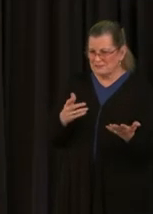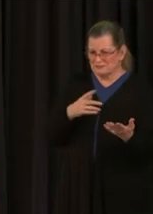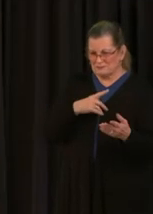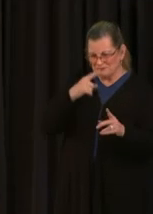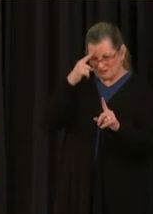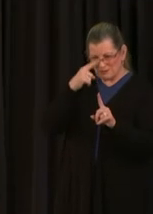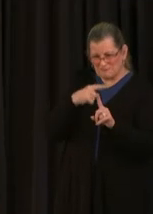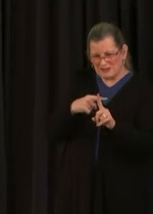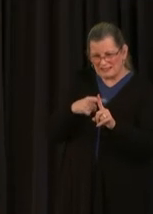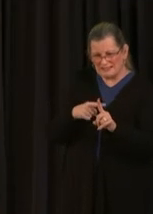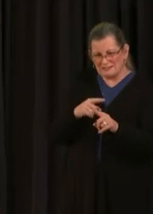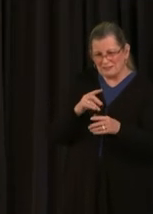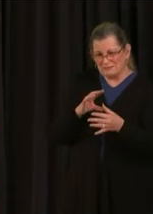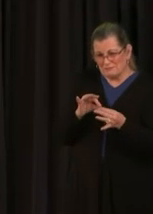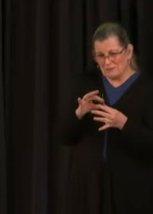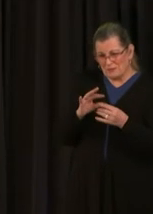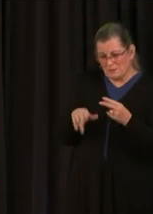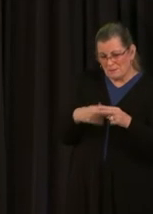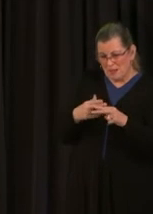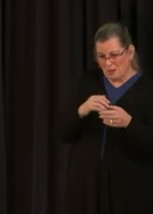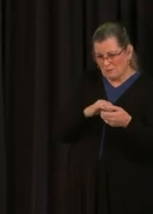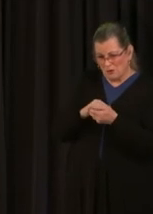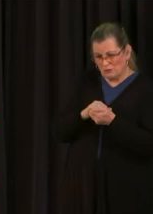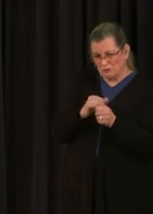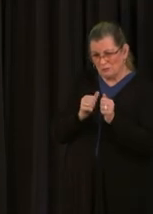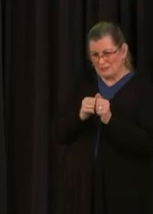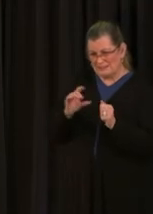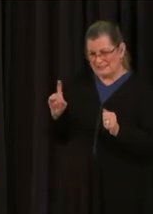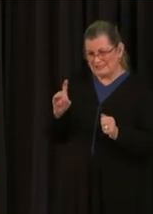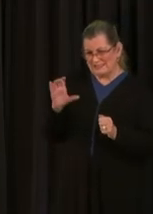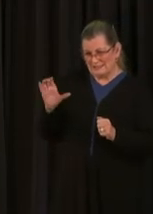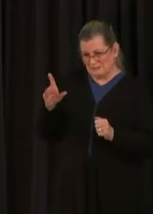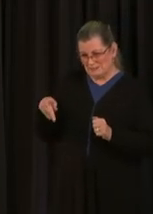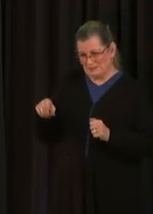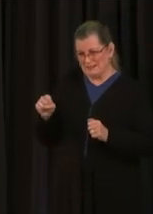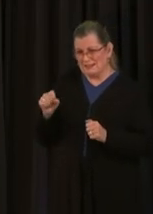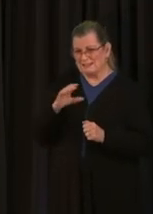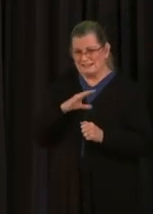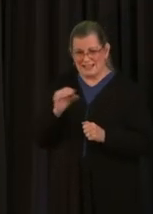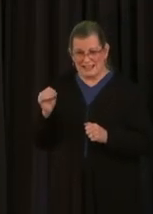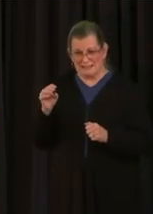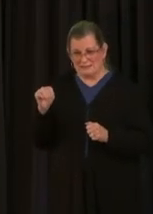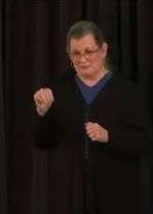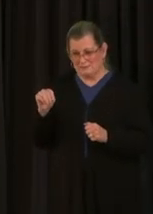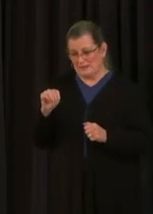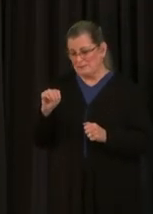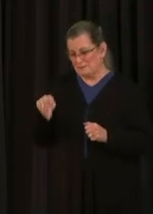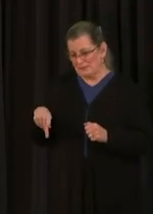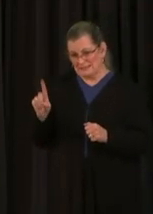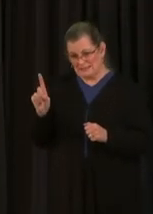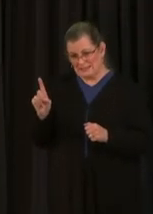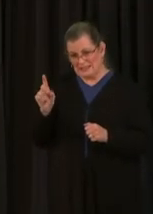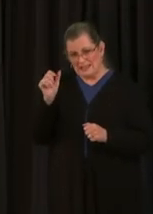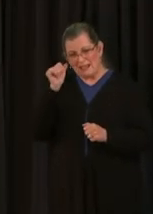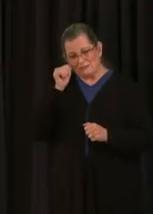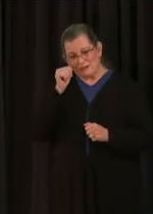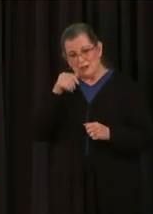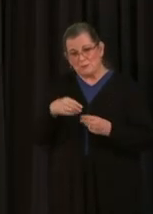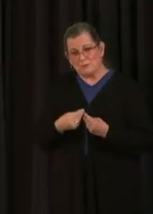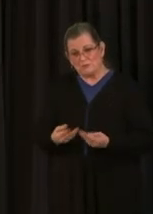safety. We have provided Safe Passage technical assistance grants and a number of different